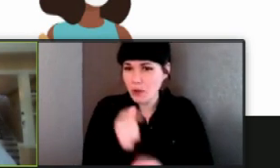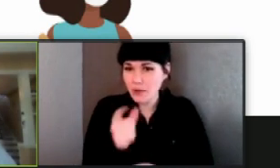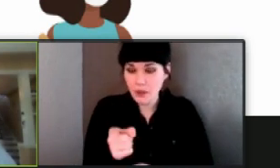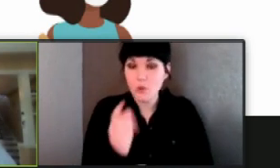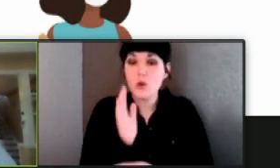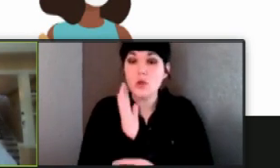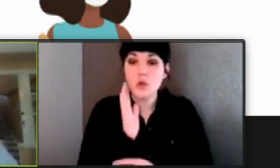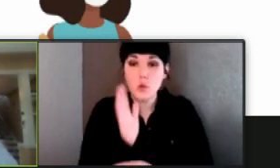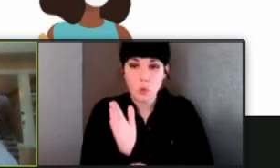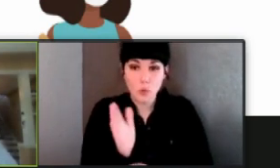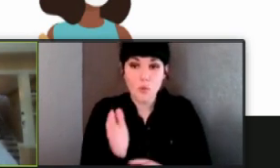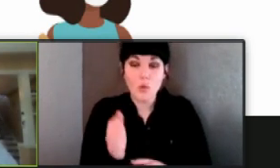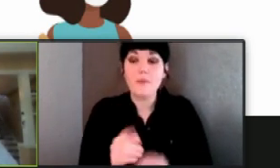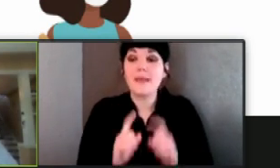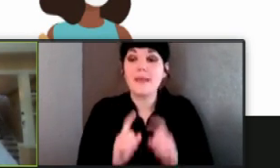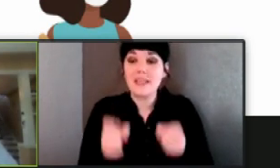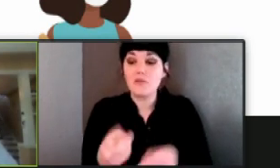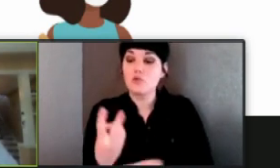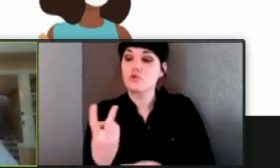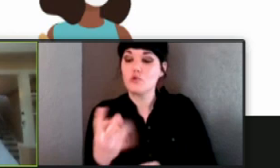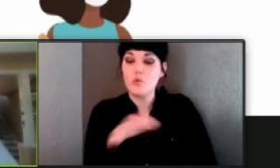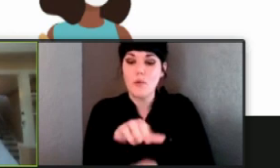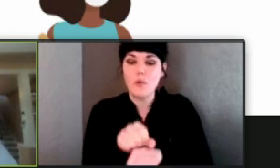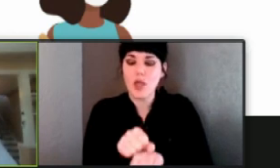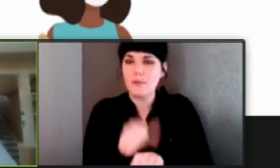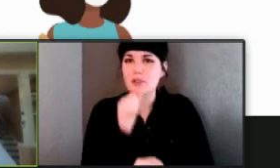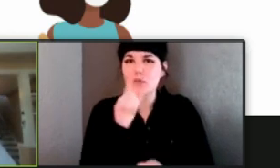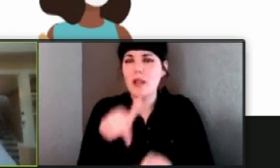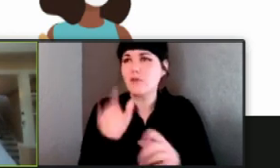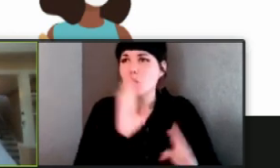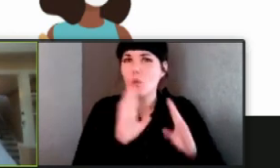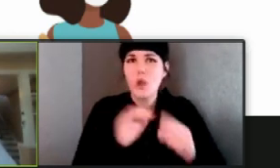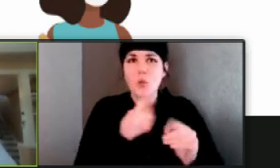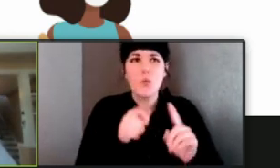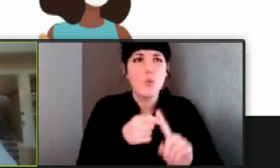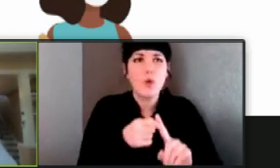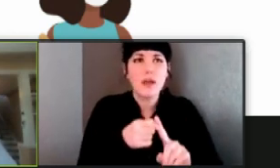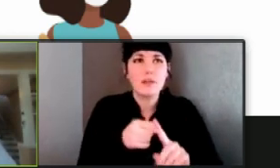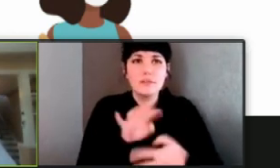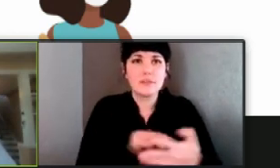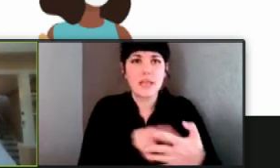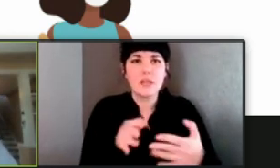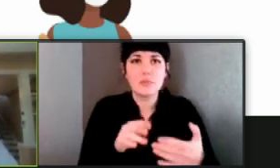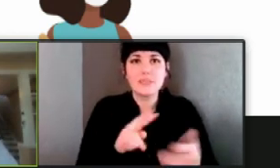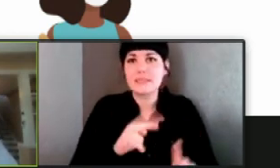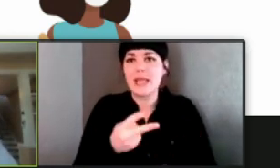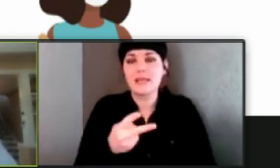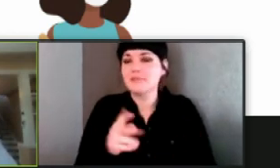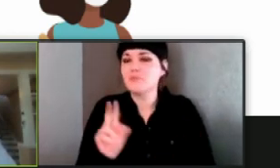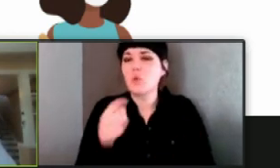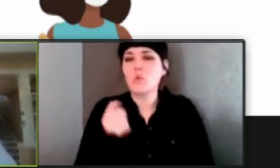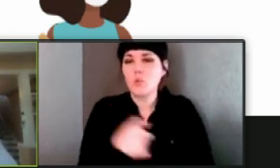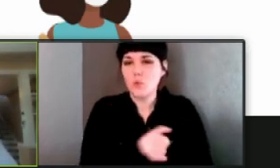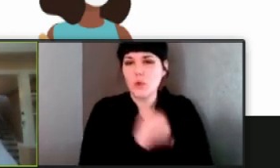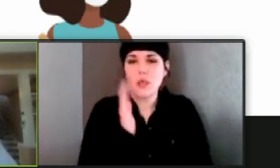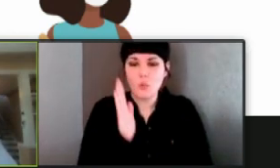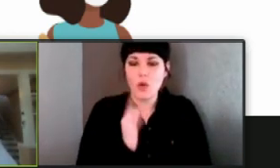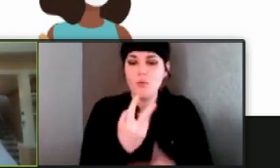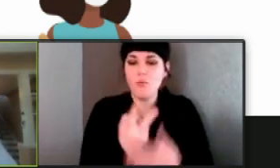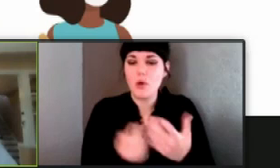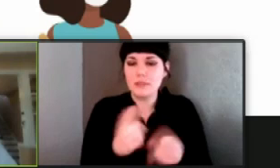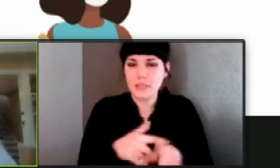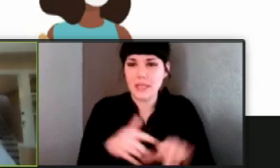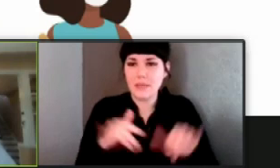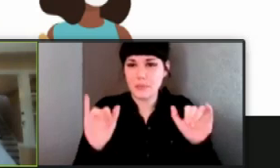the second one. And then all instructions and reminders will be sent via text or email. And as always, feel free